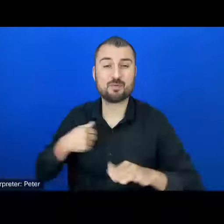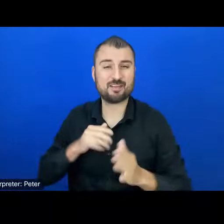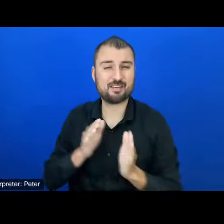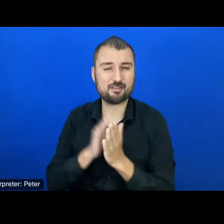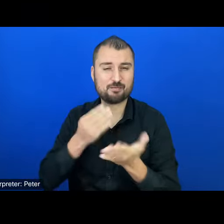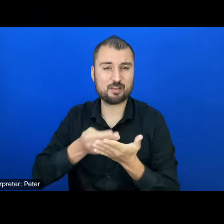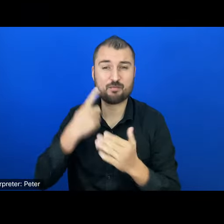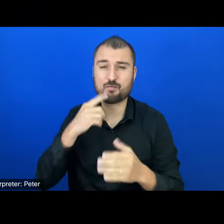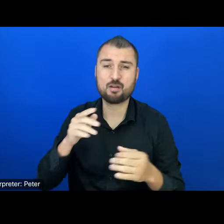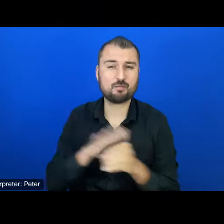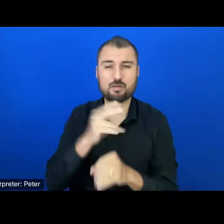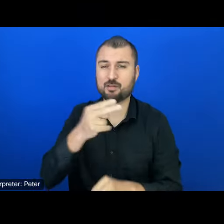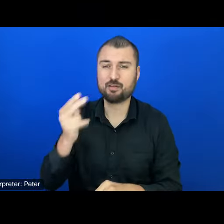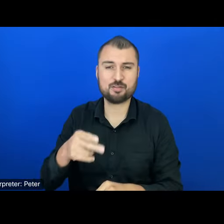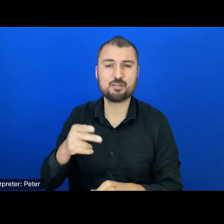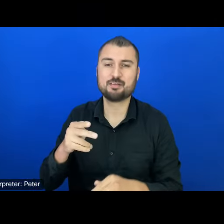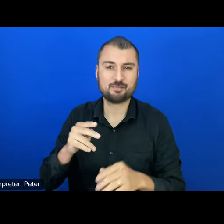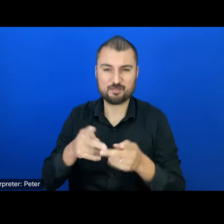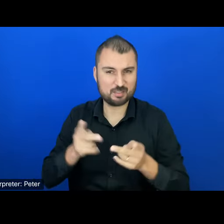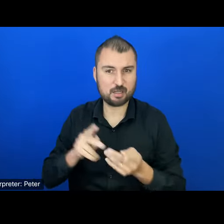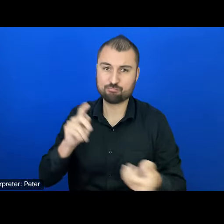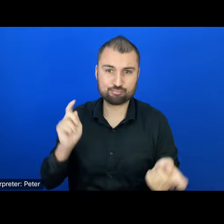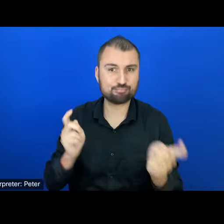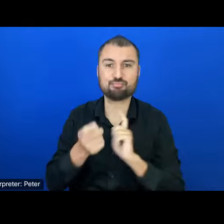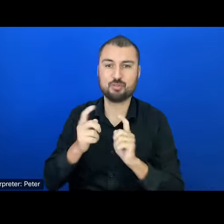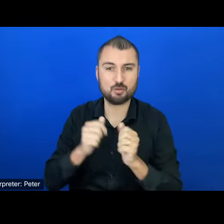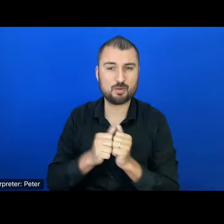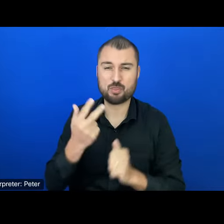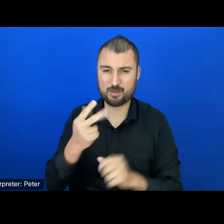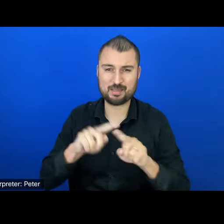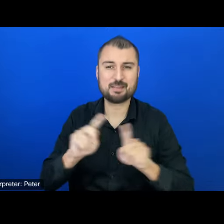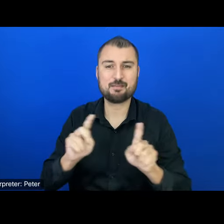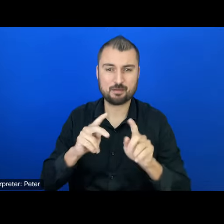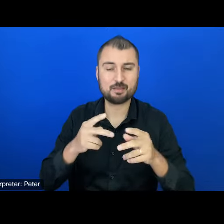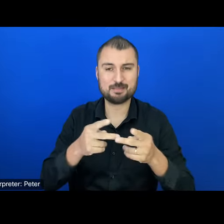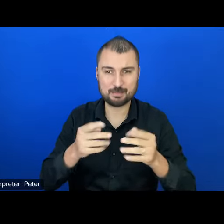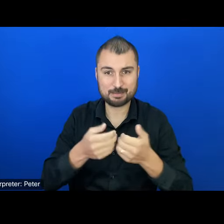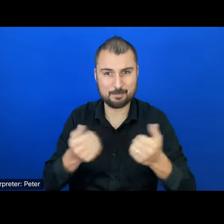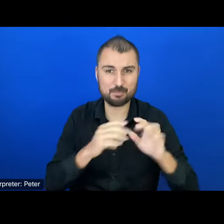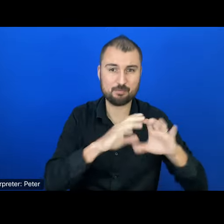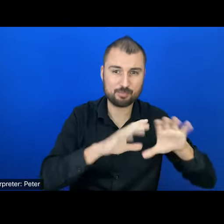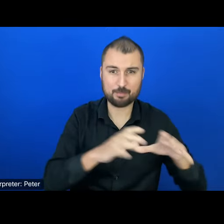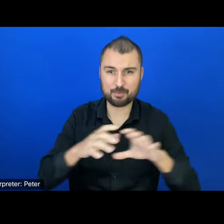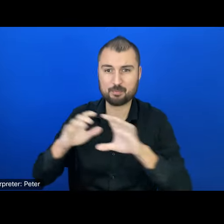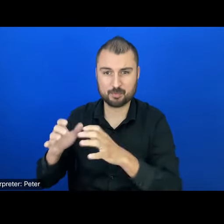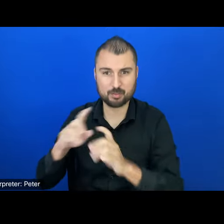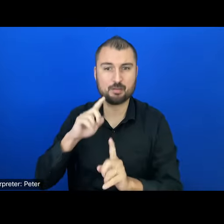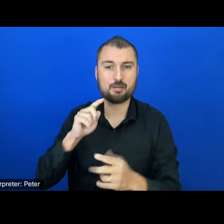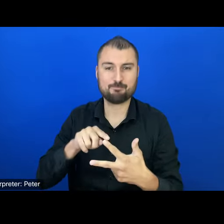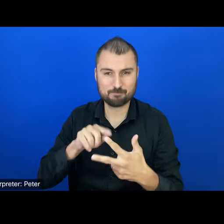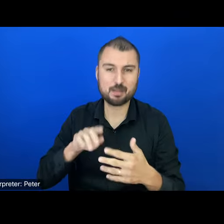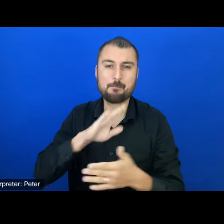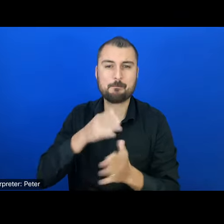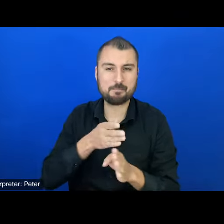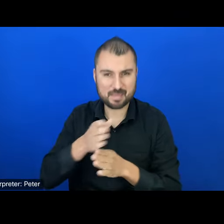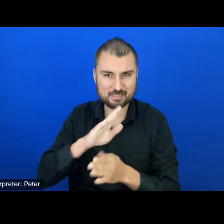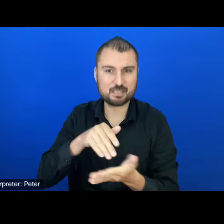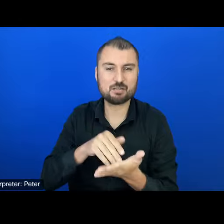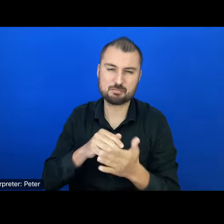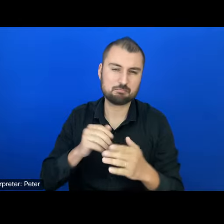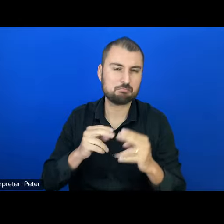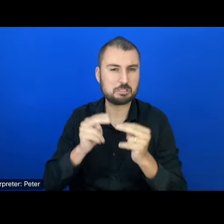entire Hutchinson facility, which consists of 3 separate compounds. The main central unit, which was built primarily late